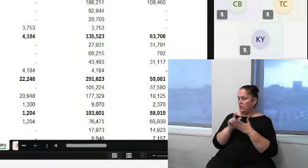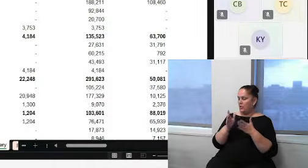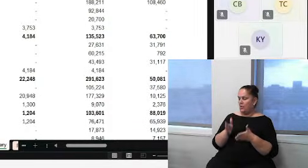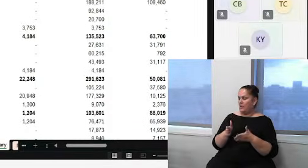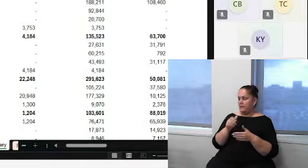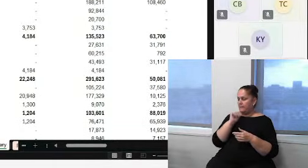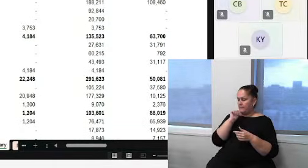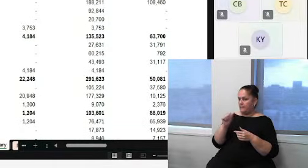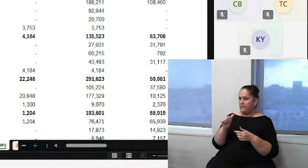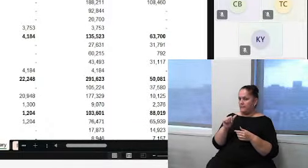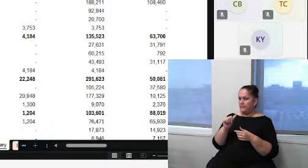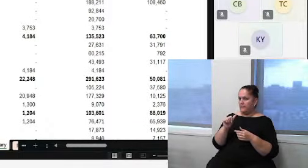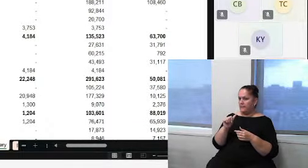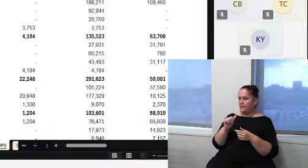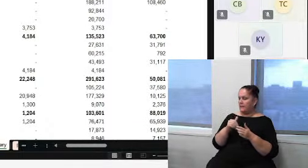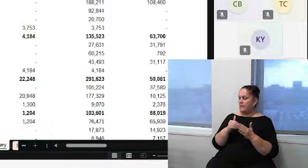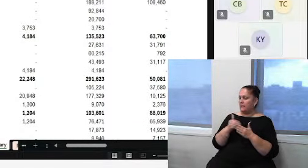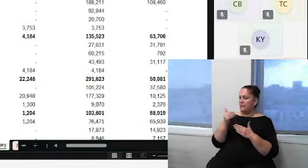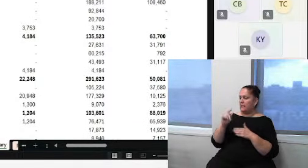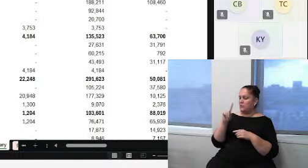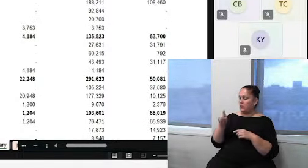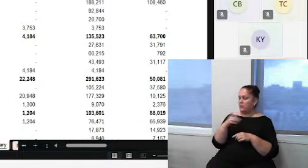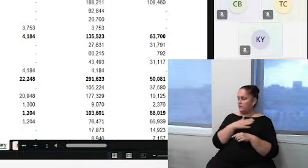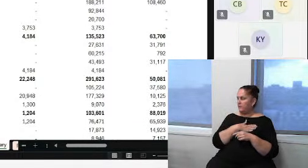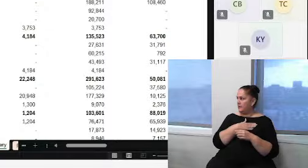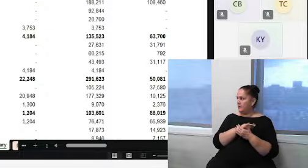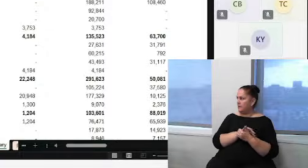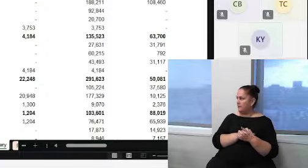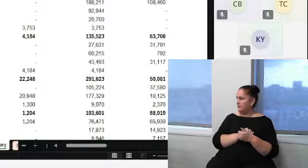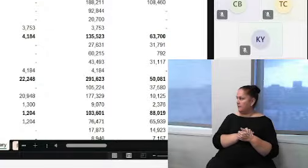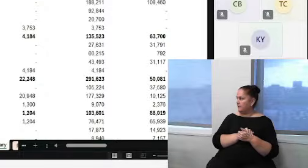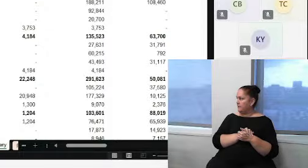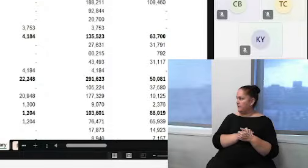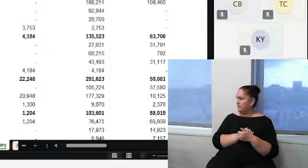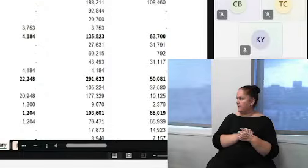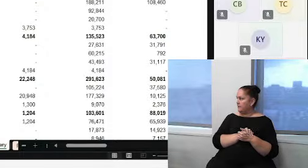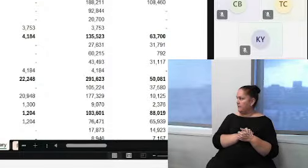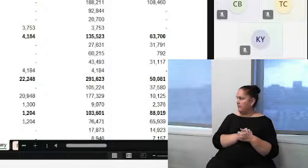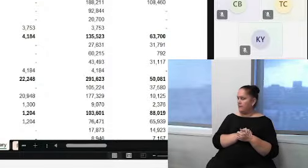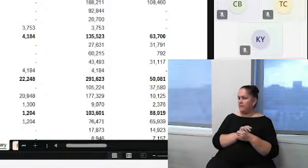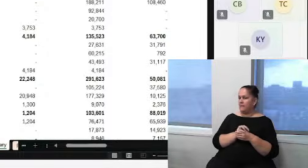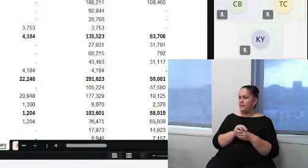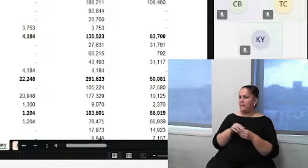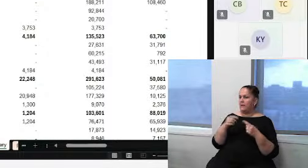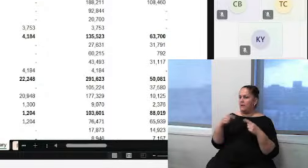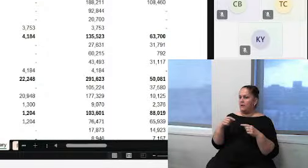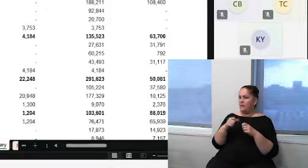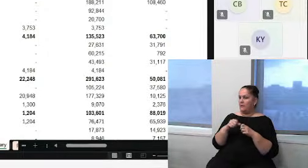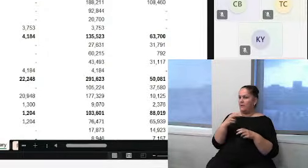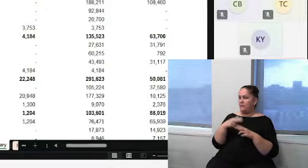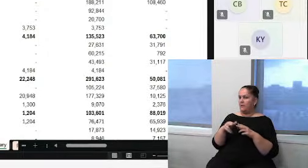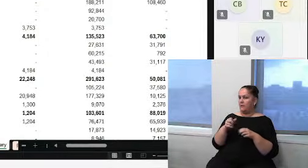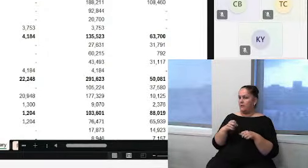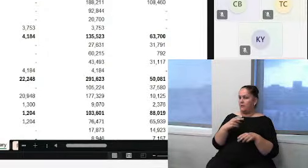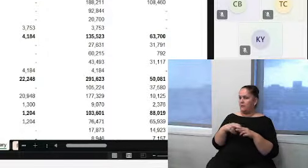fairness. He's not a lawyer, as you've adeptly pointed out. Next question, please. Luma will make an argument in its brief, and you will make an argument in your